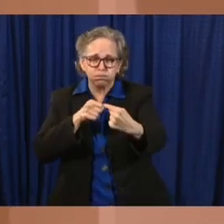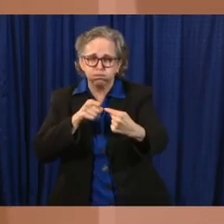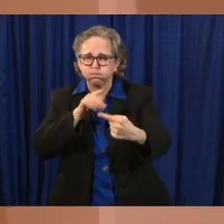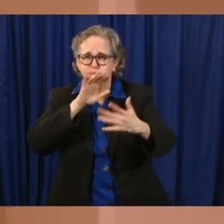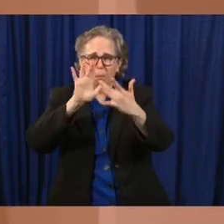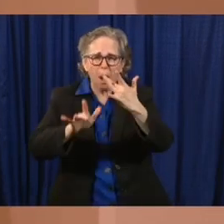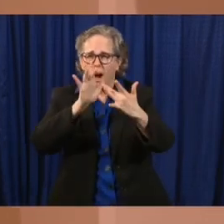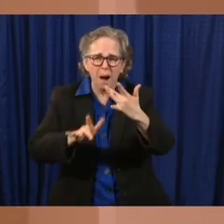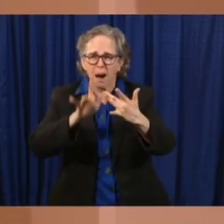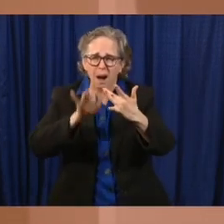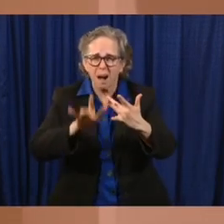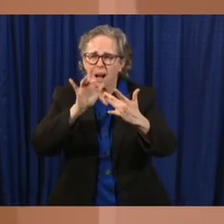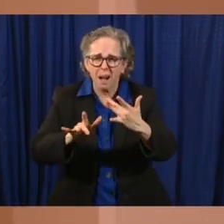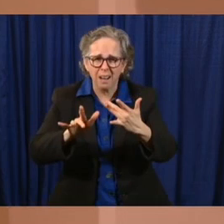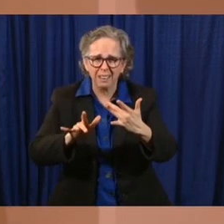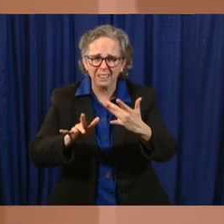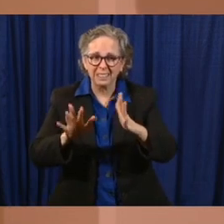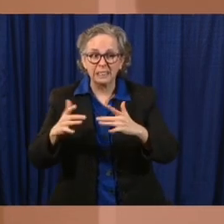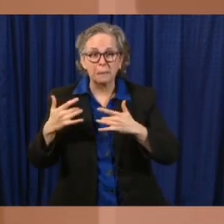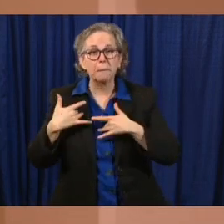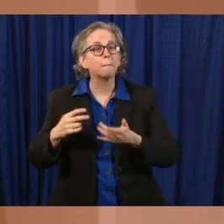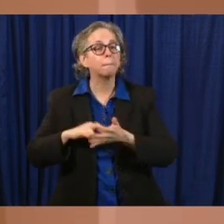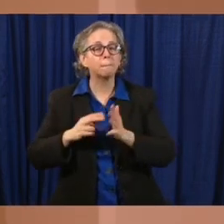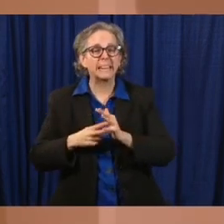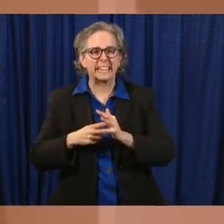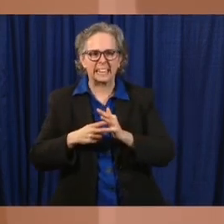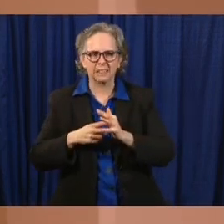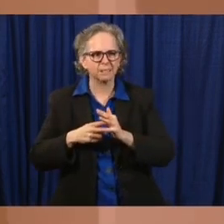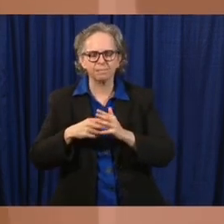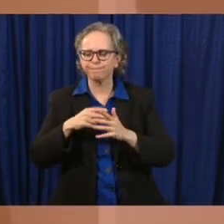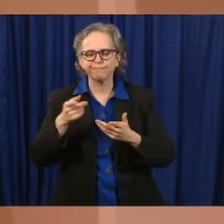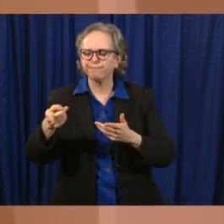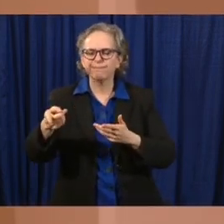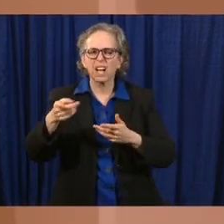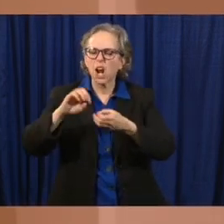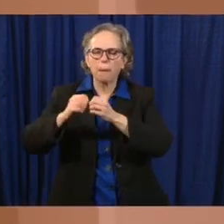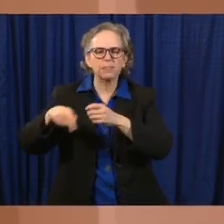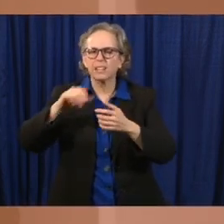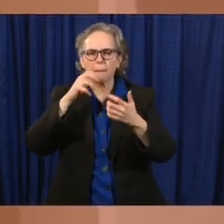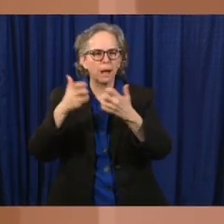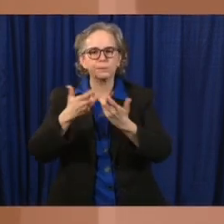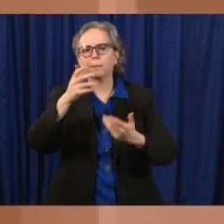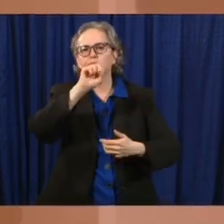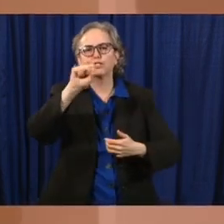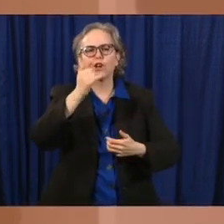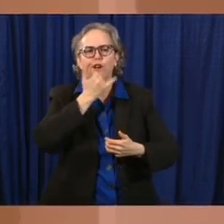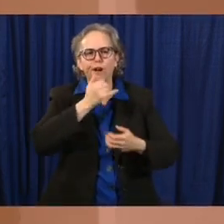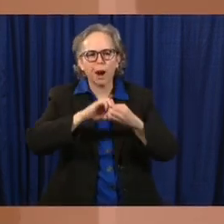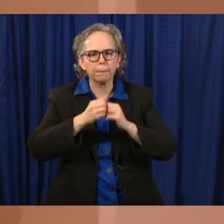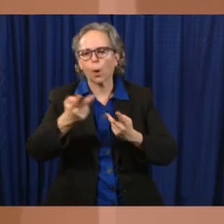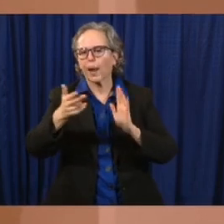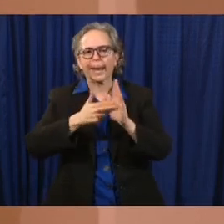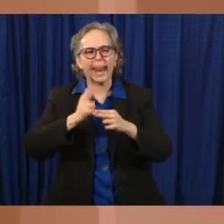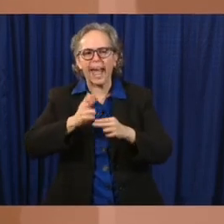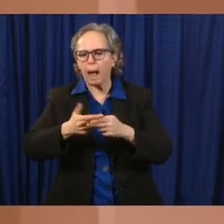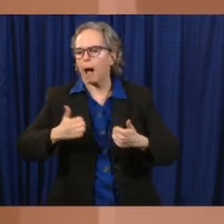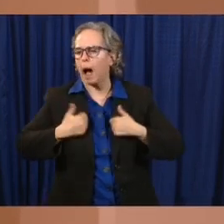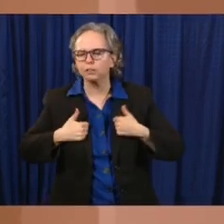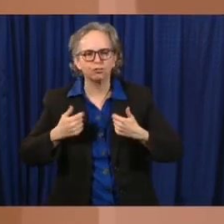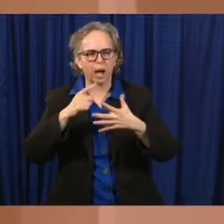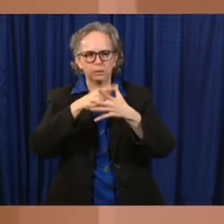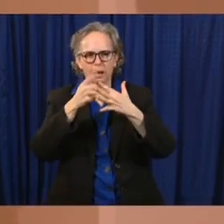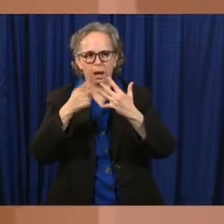quite match, meaning that they didn't have a Social Security number that matched with their name and address or their employer's data. And so